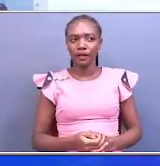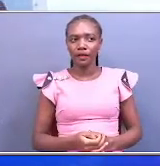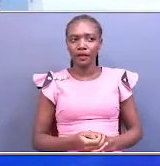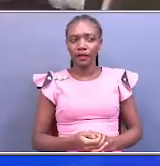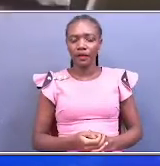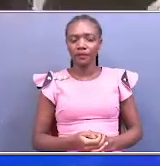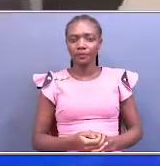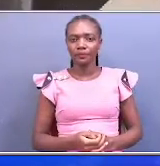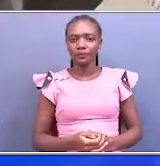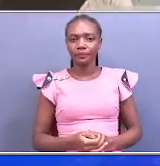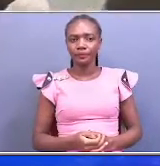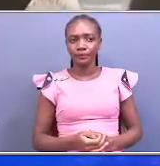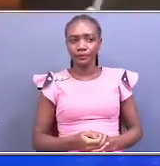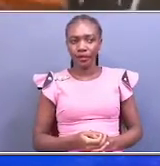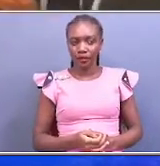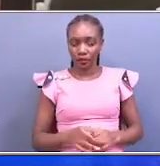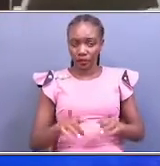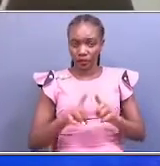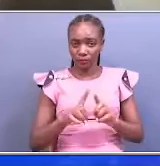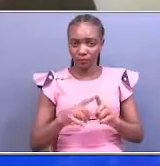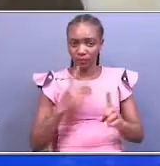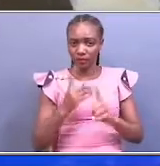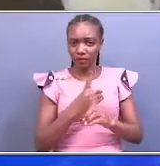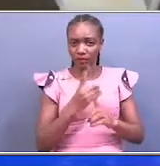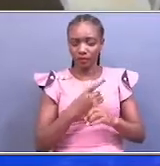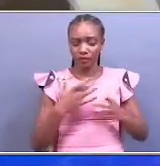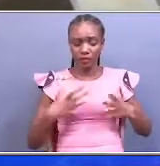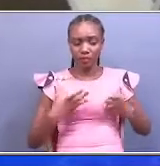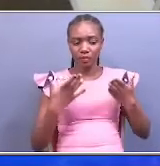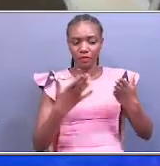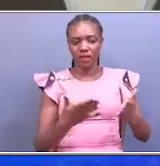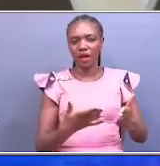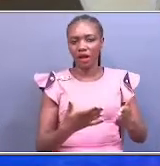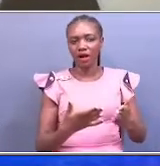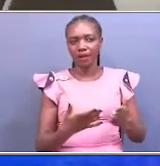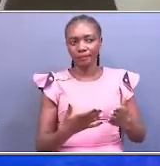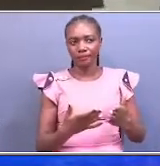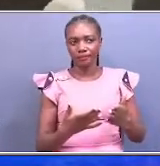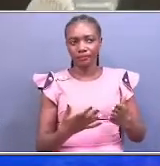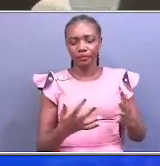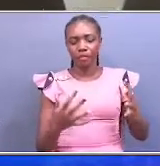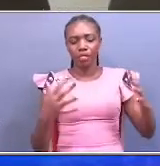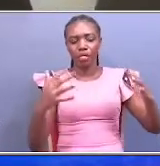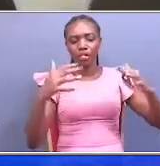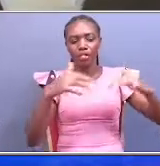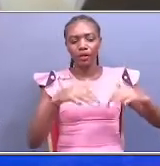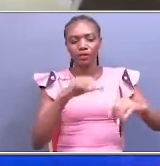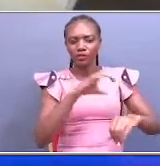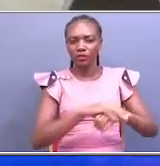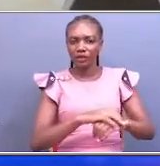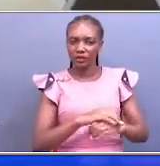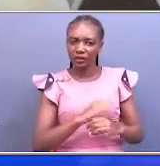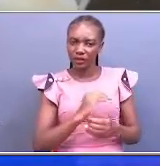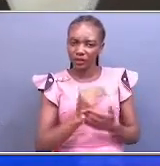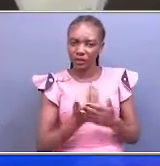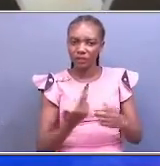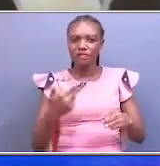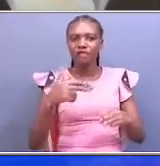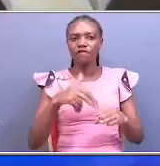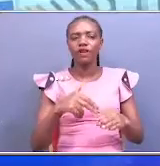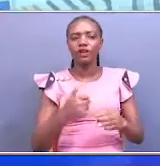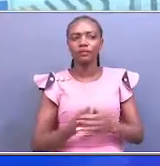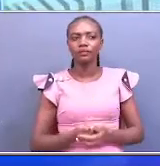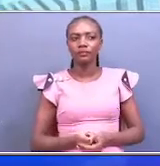goes, every drop counts, a number of area residents desperately mounted on this truck to get at least a drop of fuel